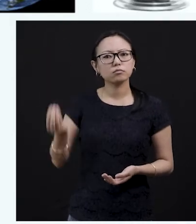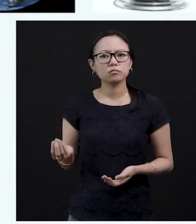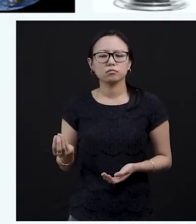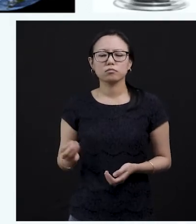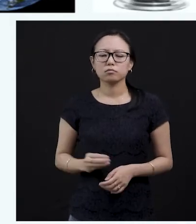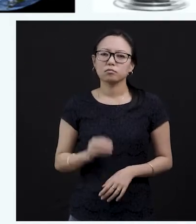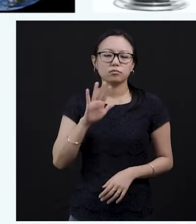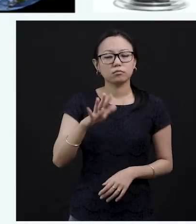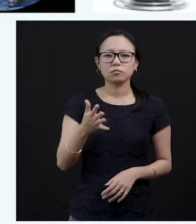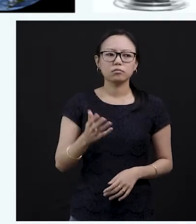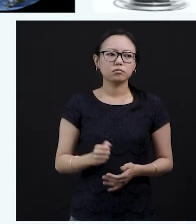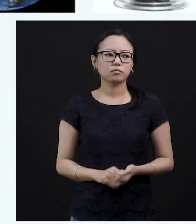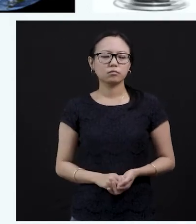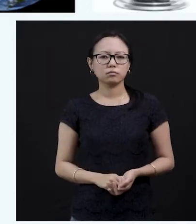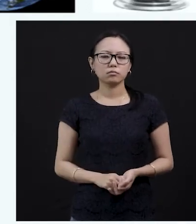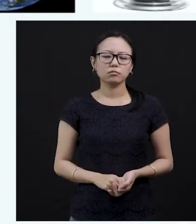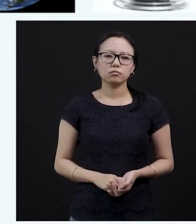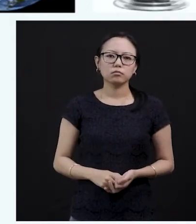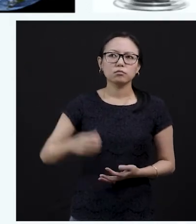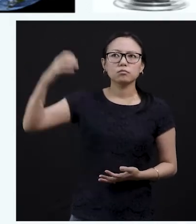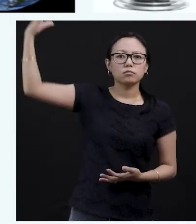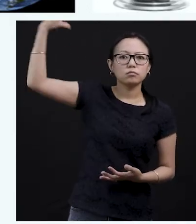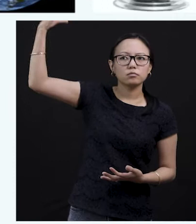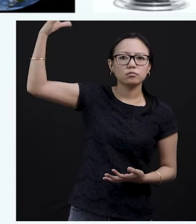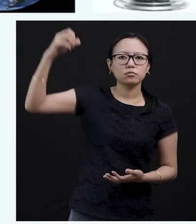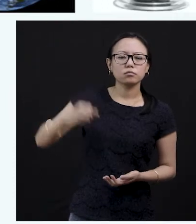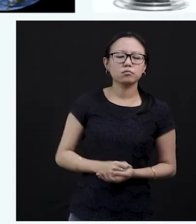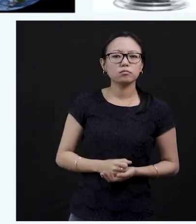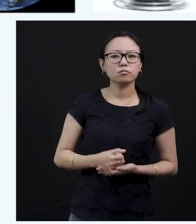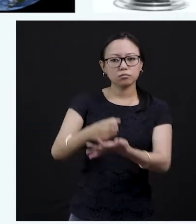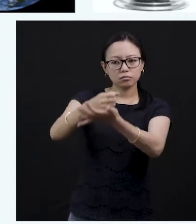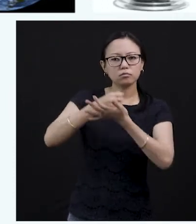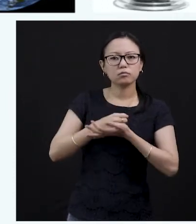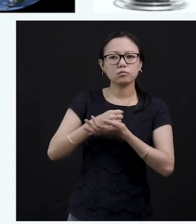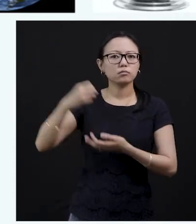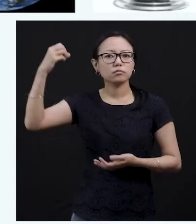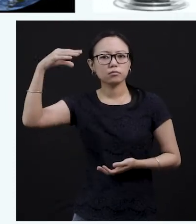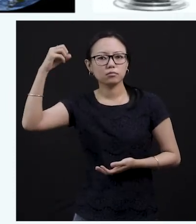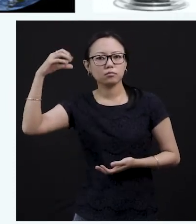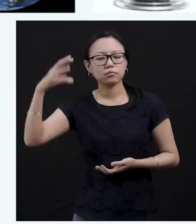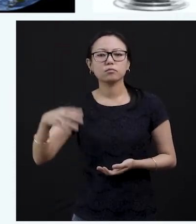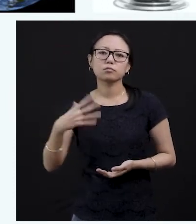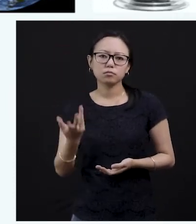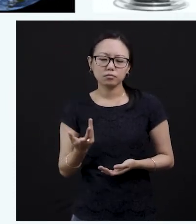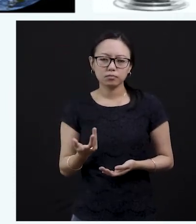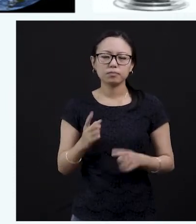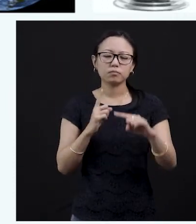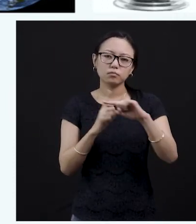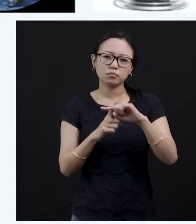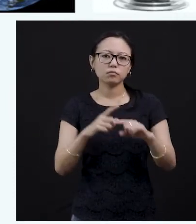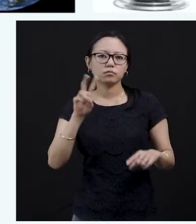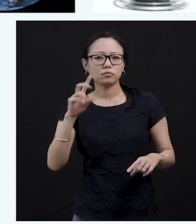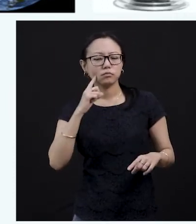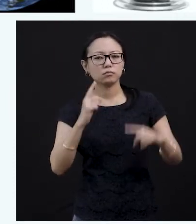also, but it's because of the sun we are able to get light, and also it's a good source of vitamin for the people